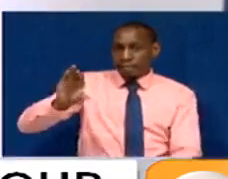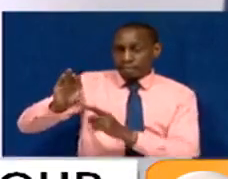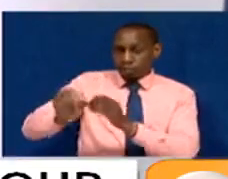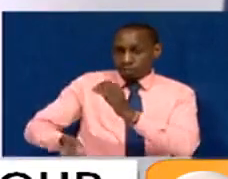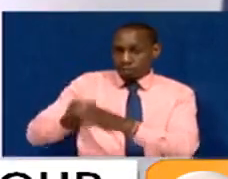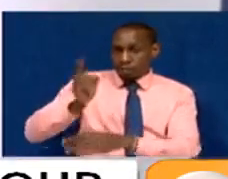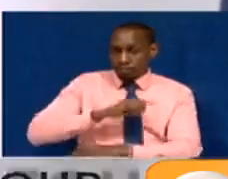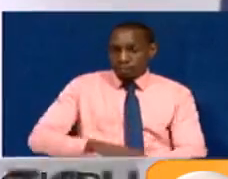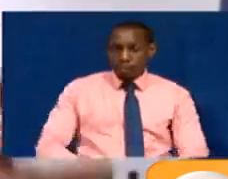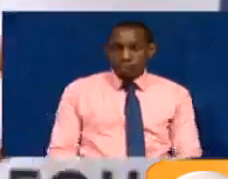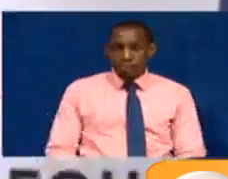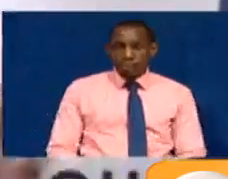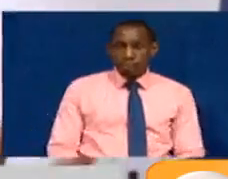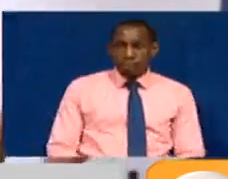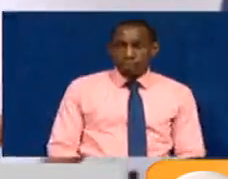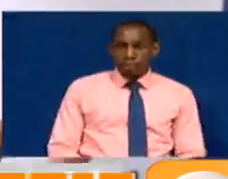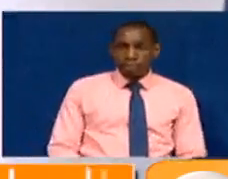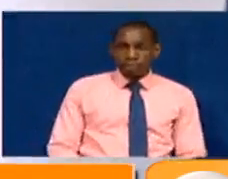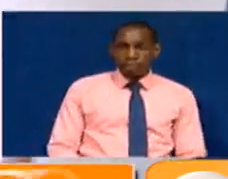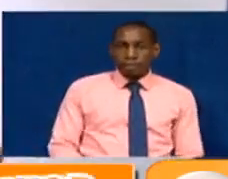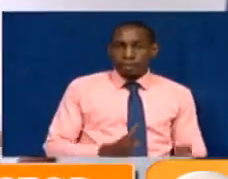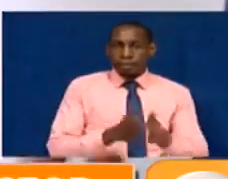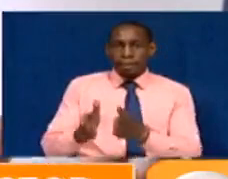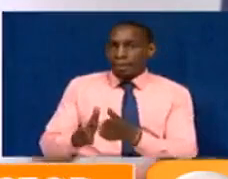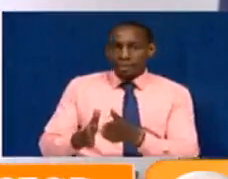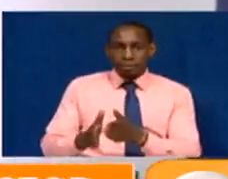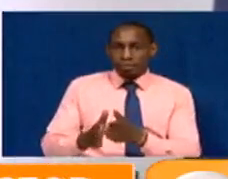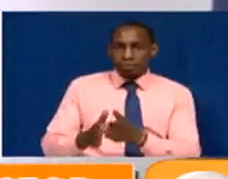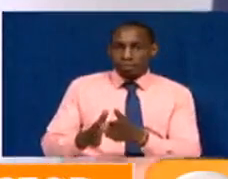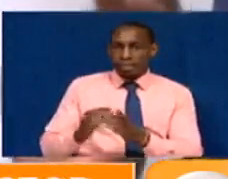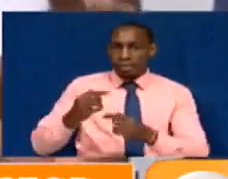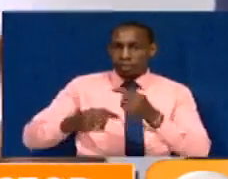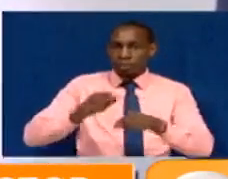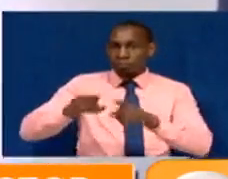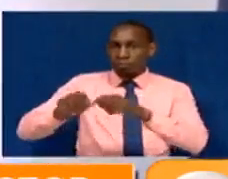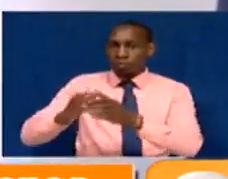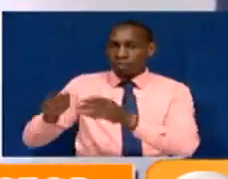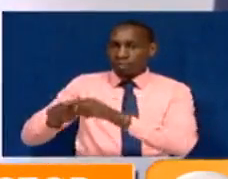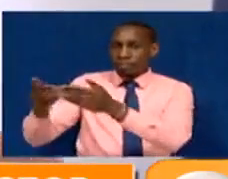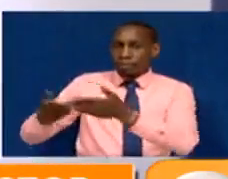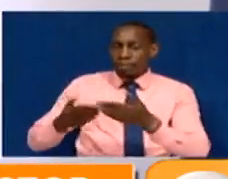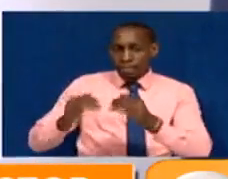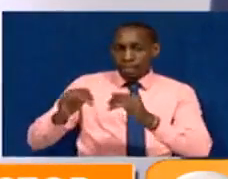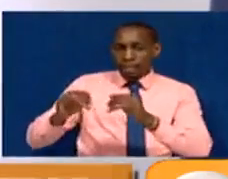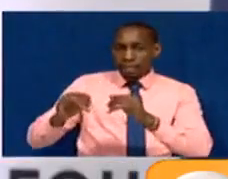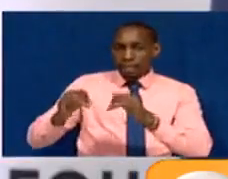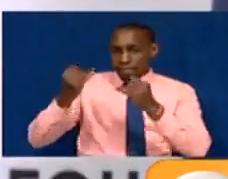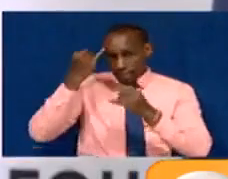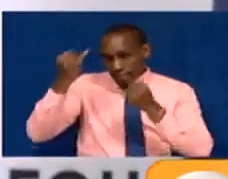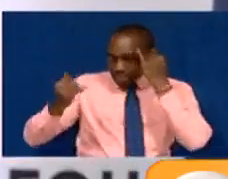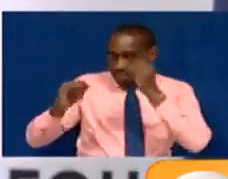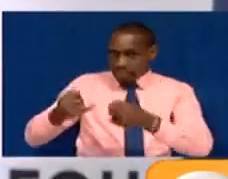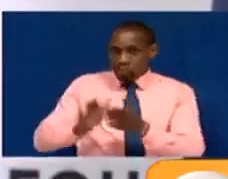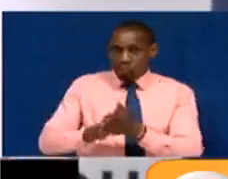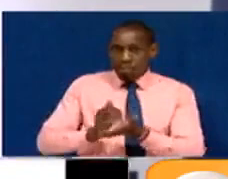formed. We're not just, the plan is not static, and we're also bringing in new ideas that can help to